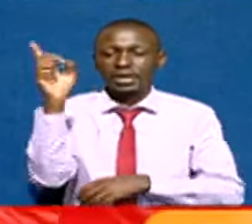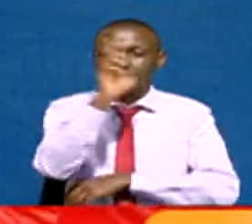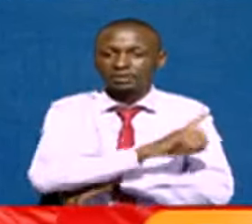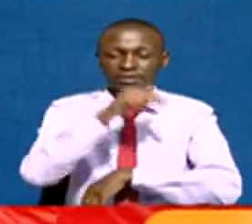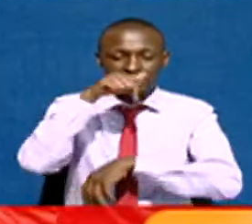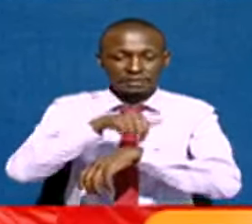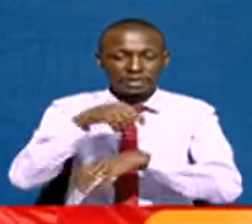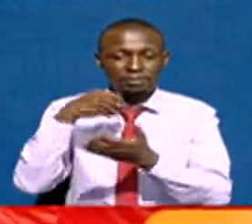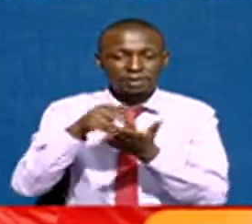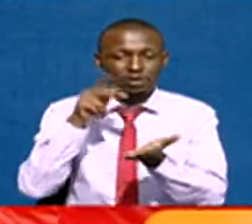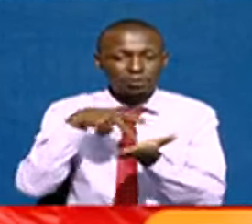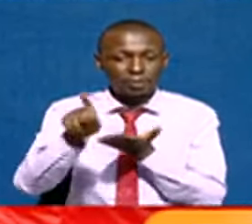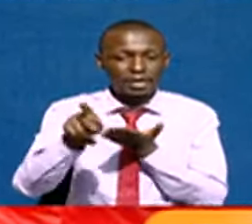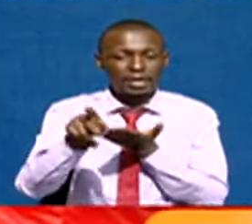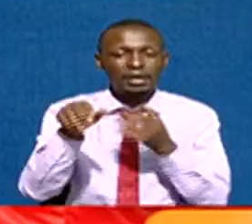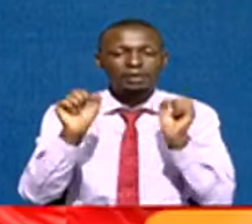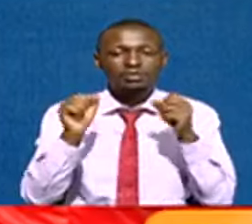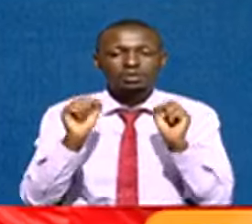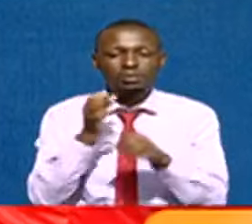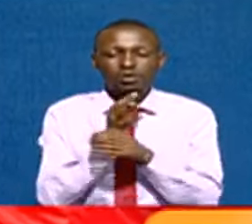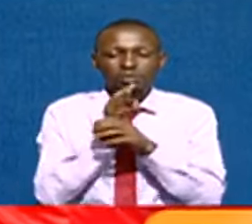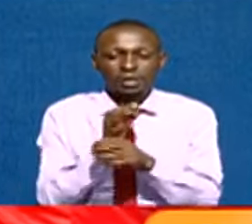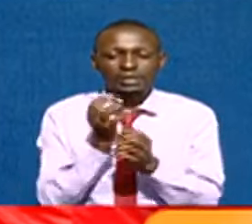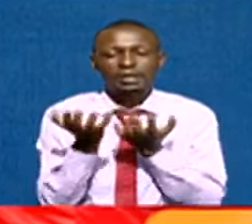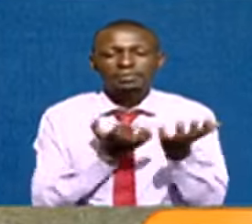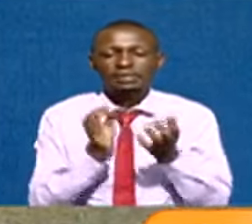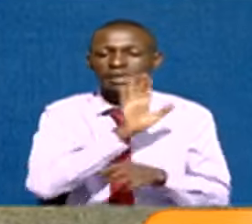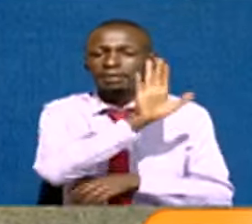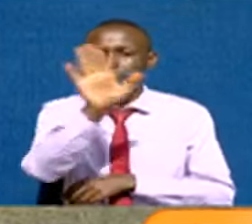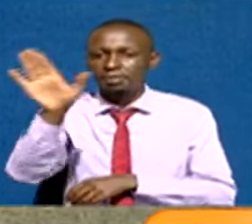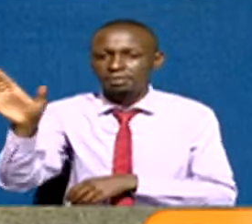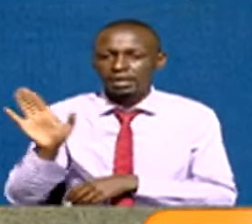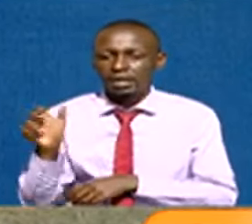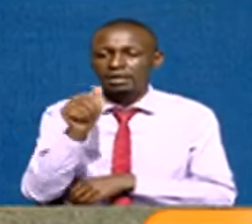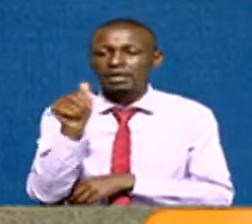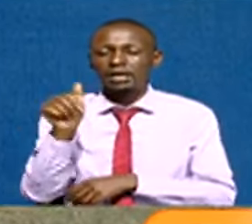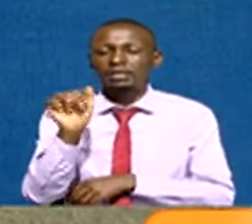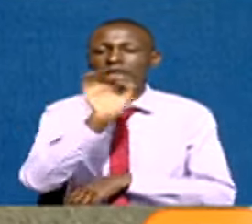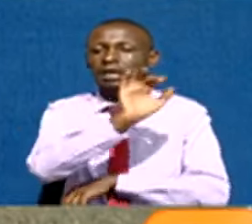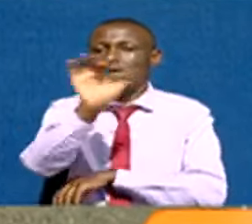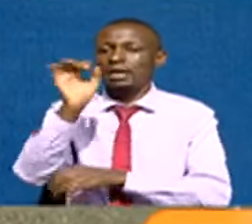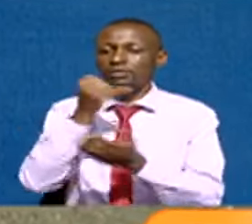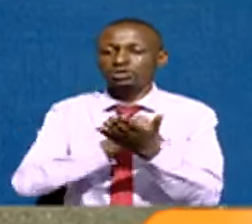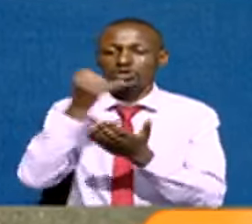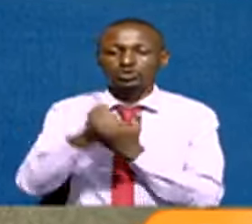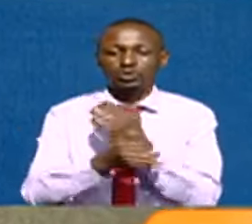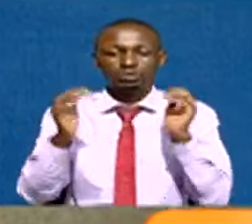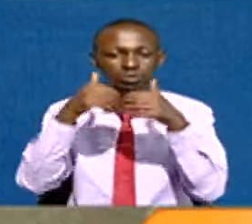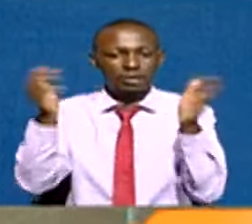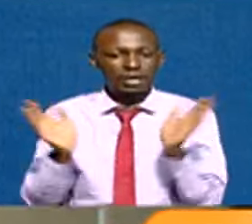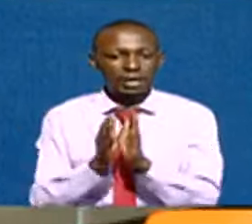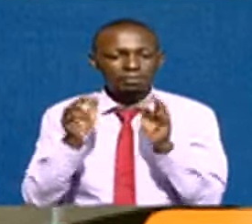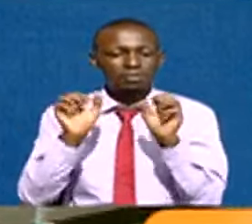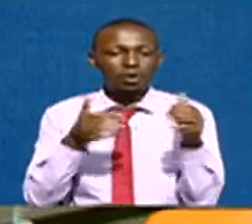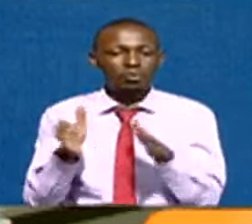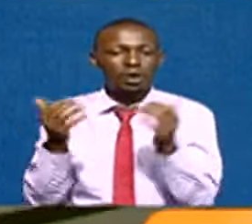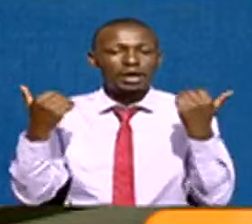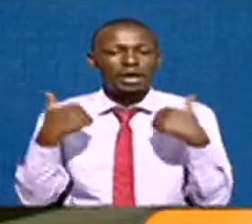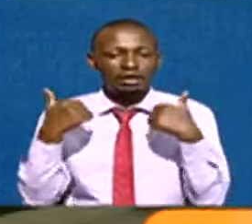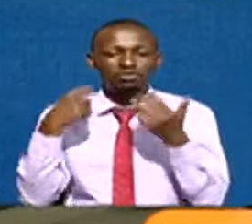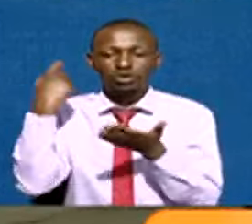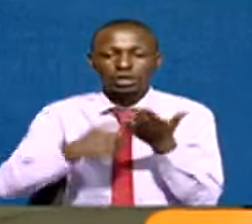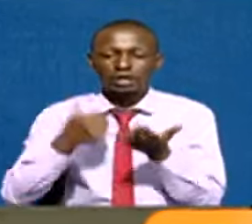money, noting that it will put pressure on their business, even as others question whether insurance companies provide the right avenue for collection.